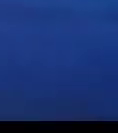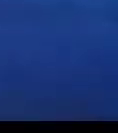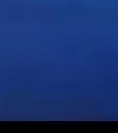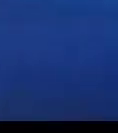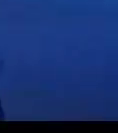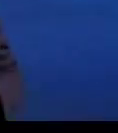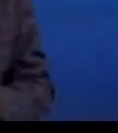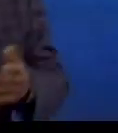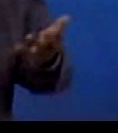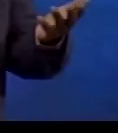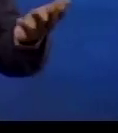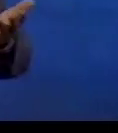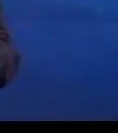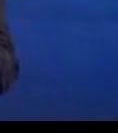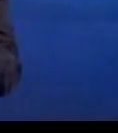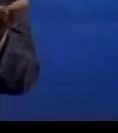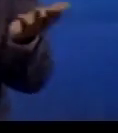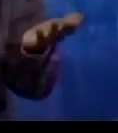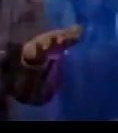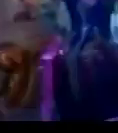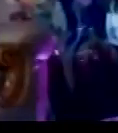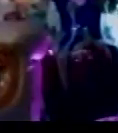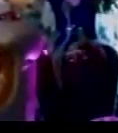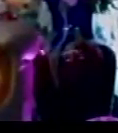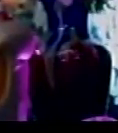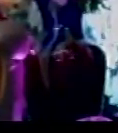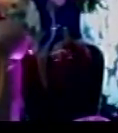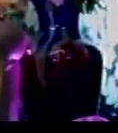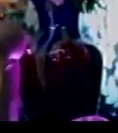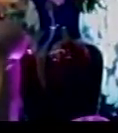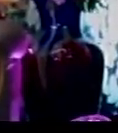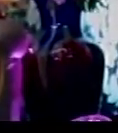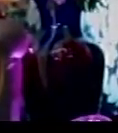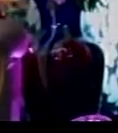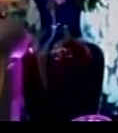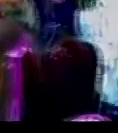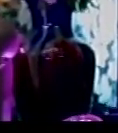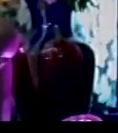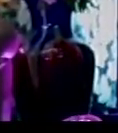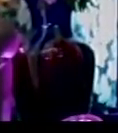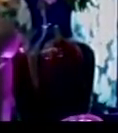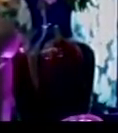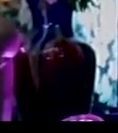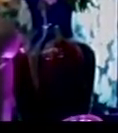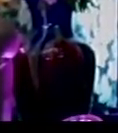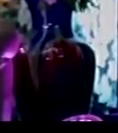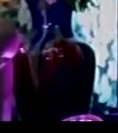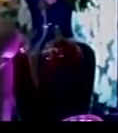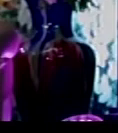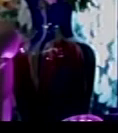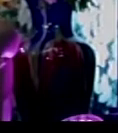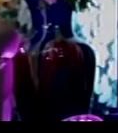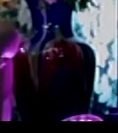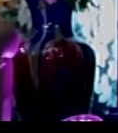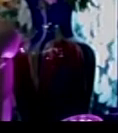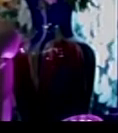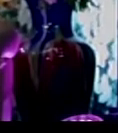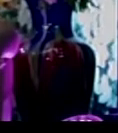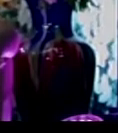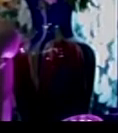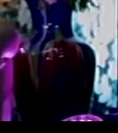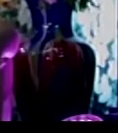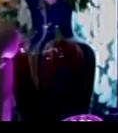with the blood of Jesus, the blood of the Lamb, without blemish and